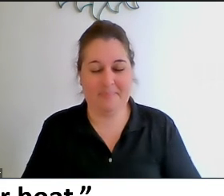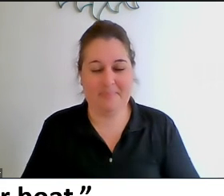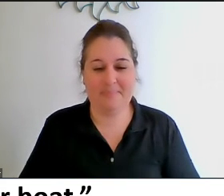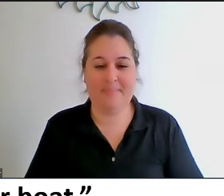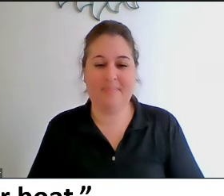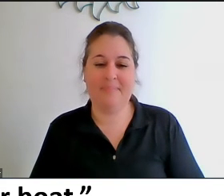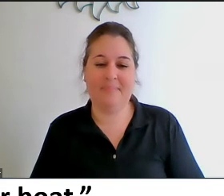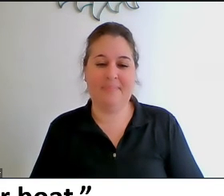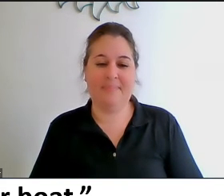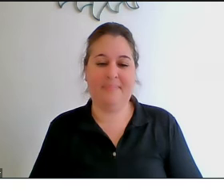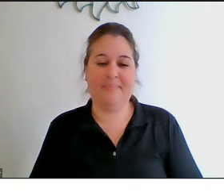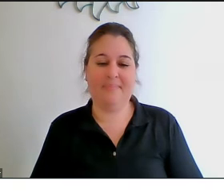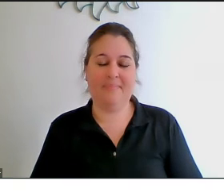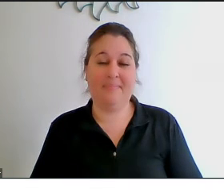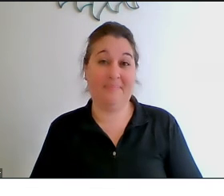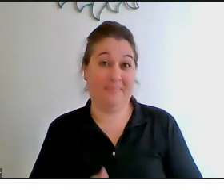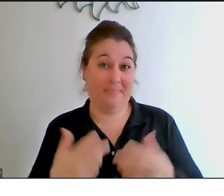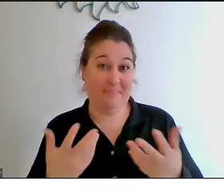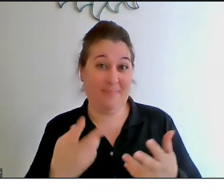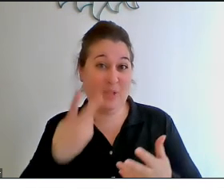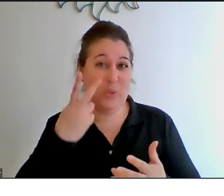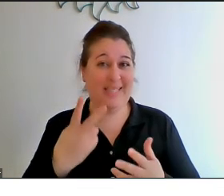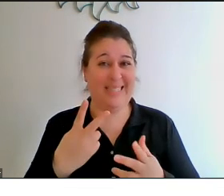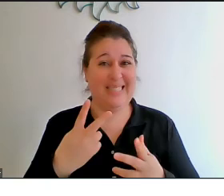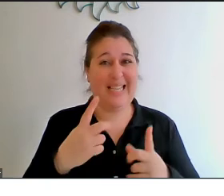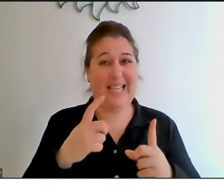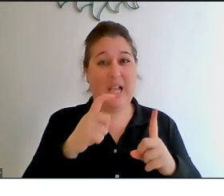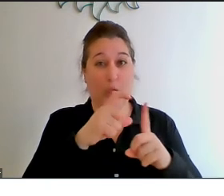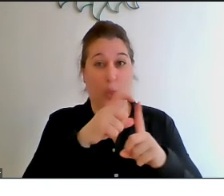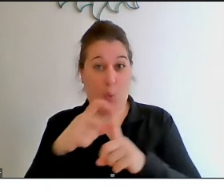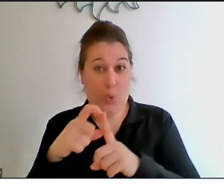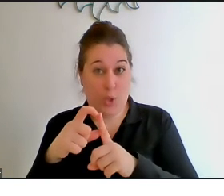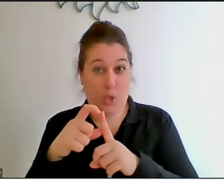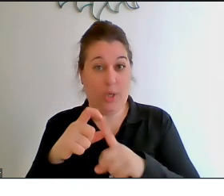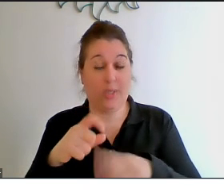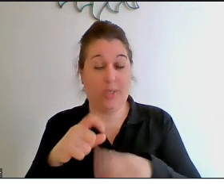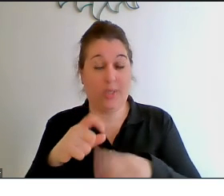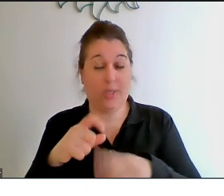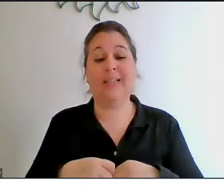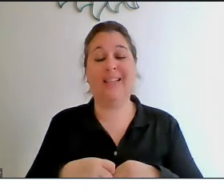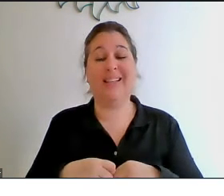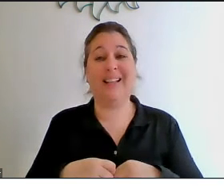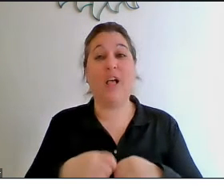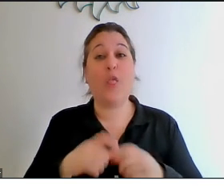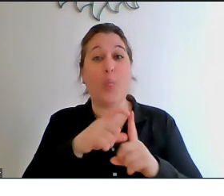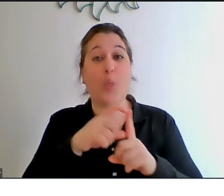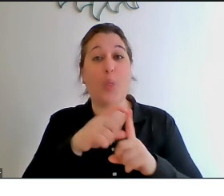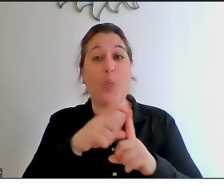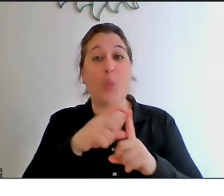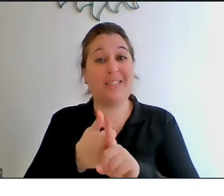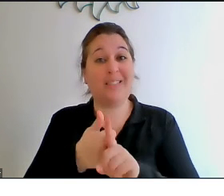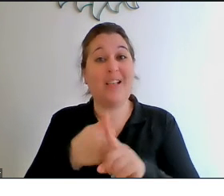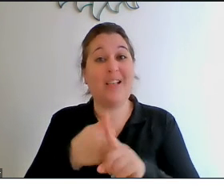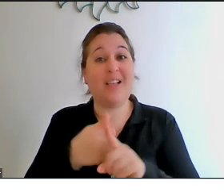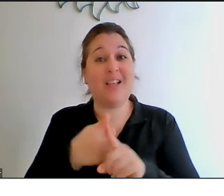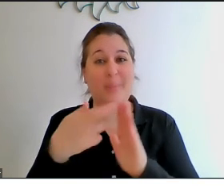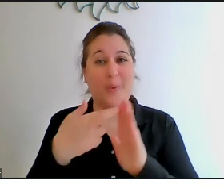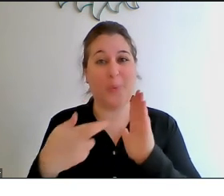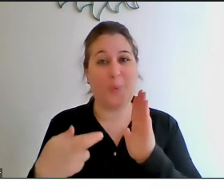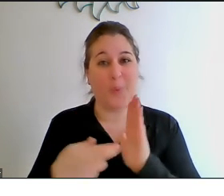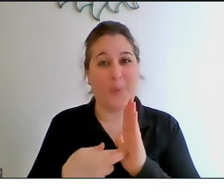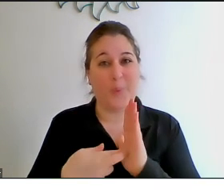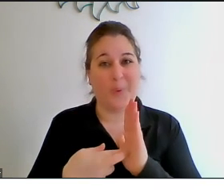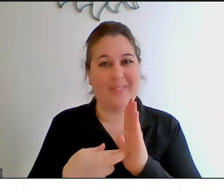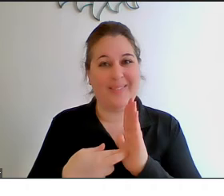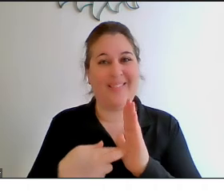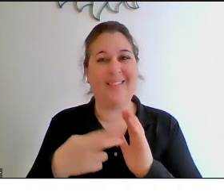boat. So let's see. So here is the integer song, and it has the rules so that you